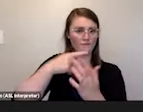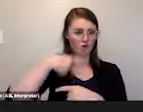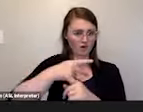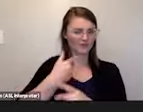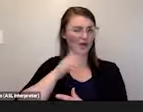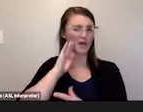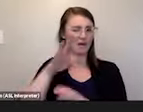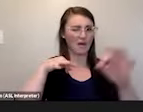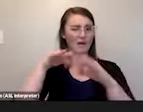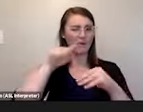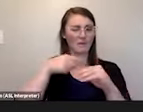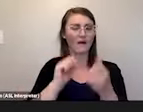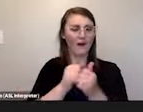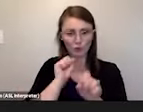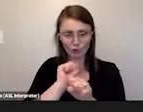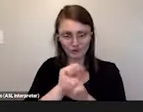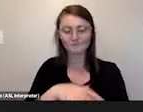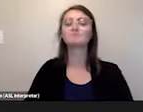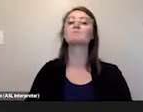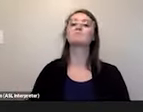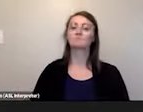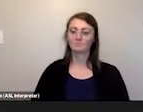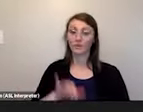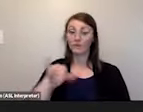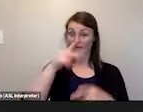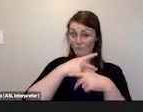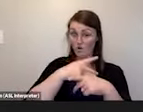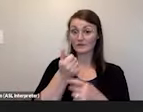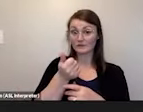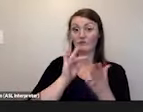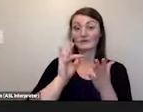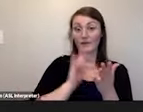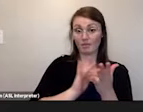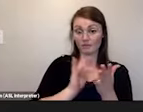bit about how this works. So it is it's a tablet. It's